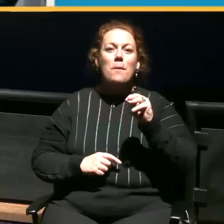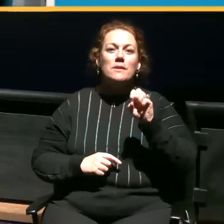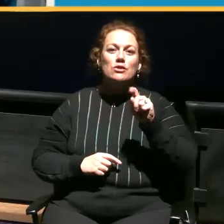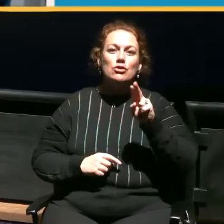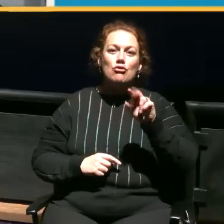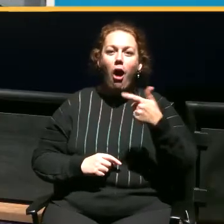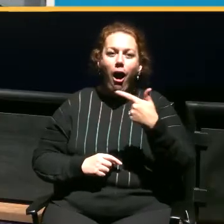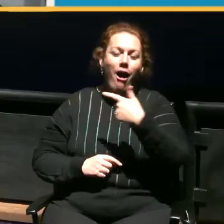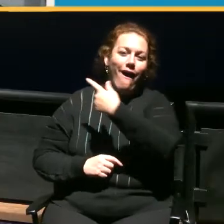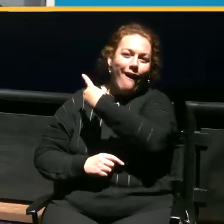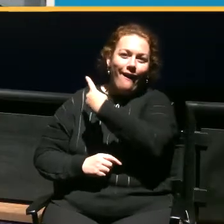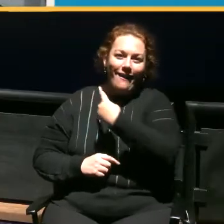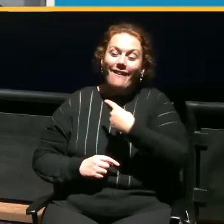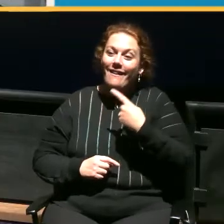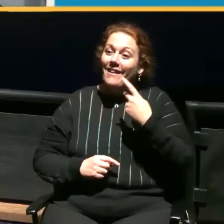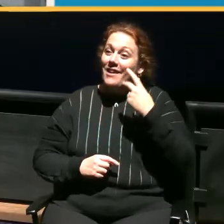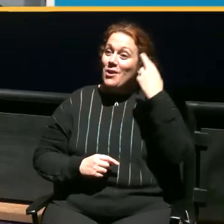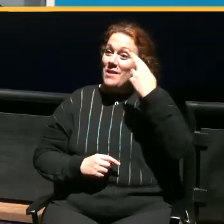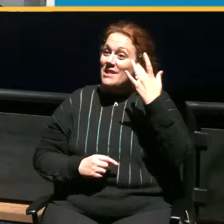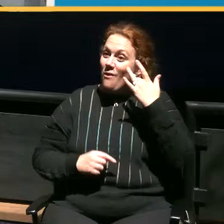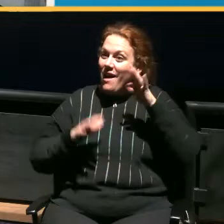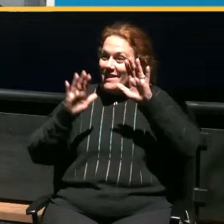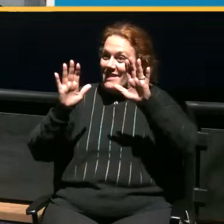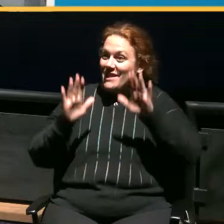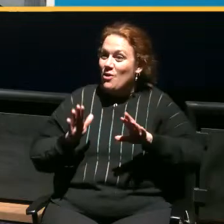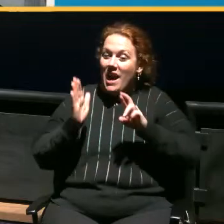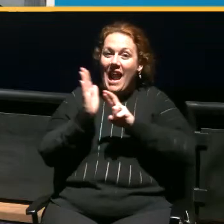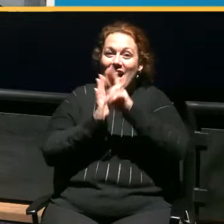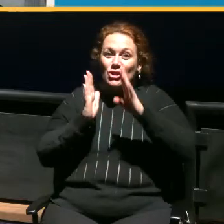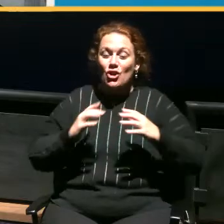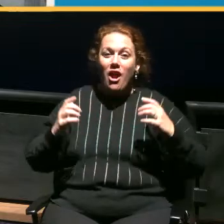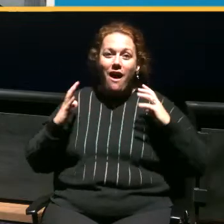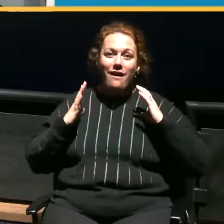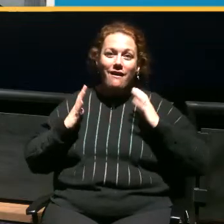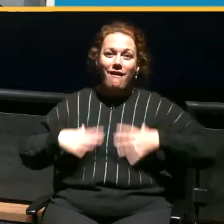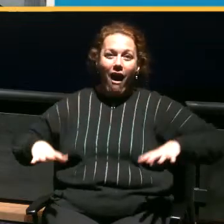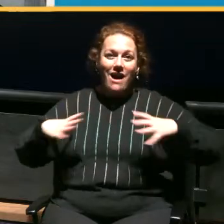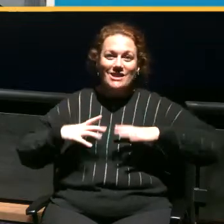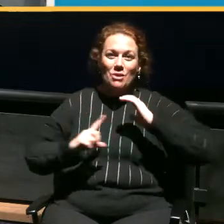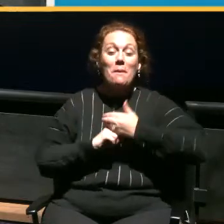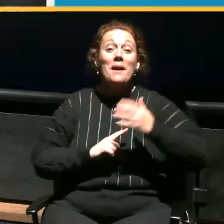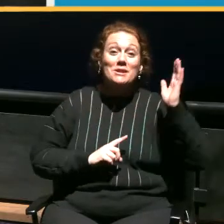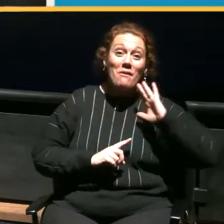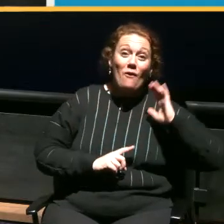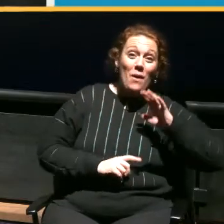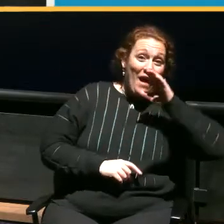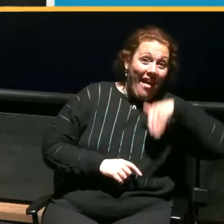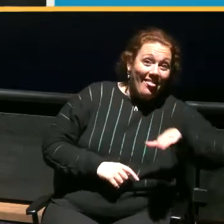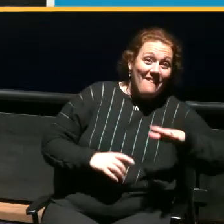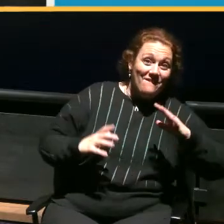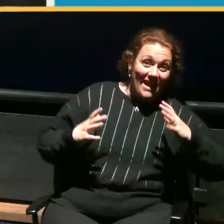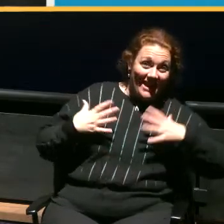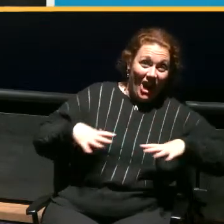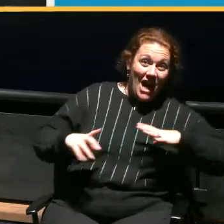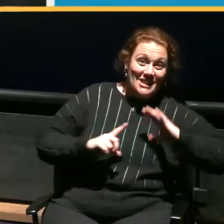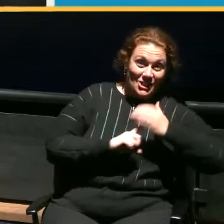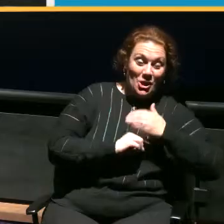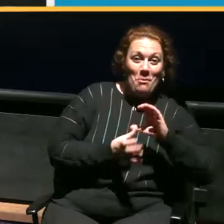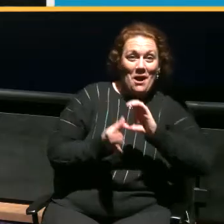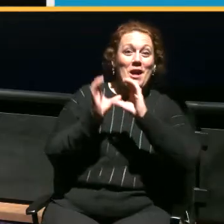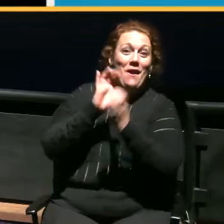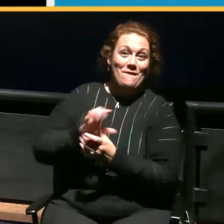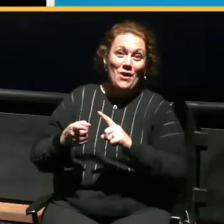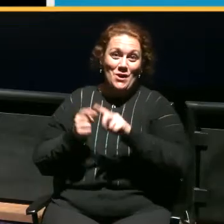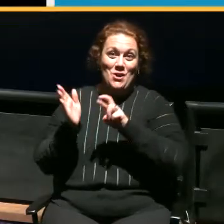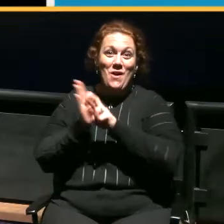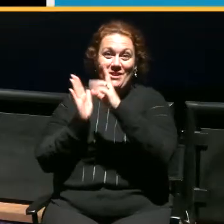The reason that it's a gray astronaut costume is because it's a converted elephant costume from the first grade play. So I was an elephant